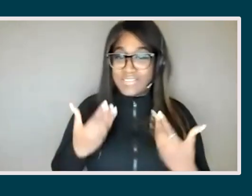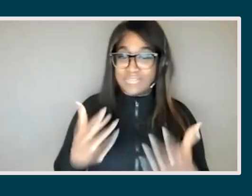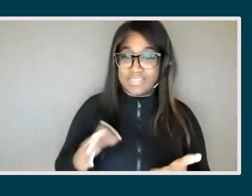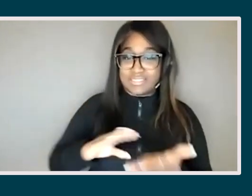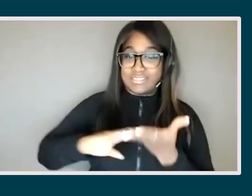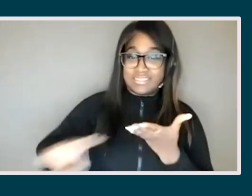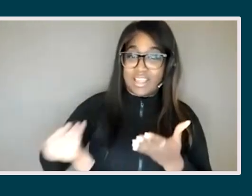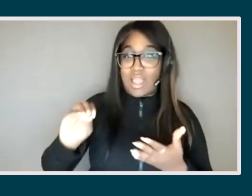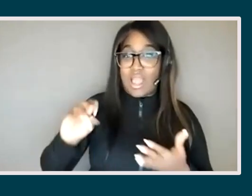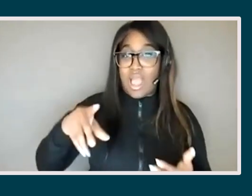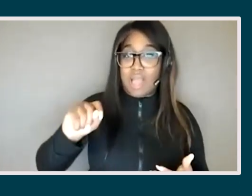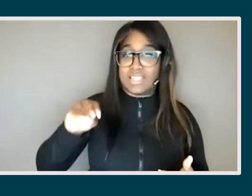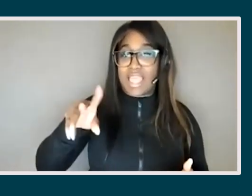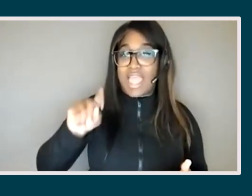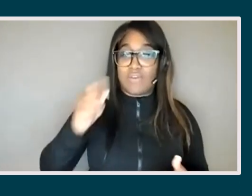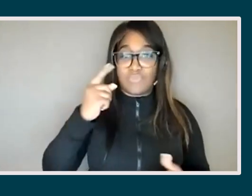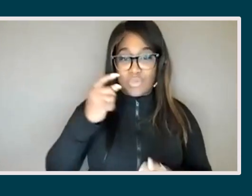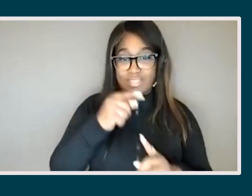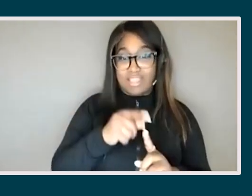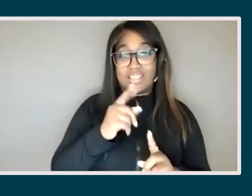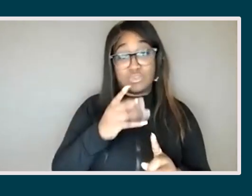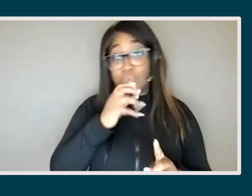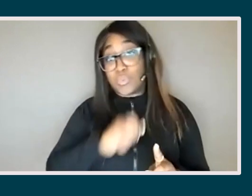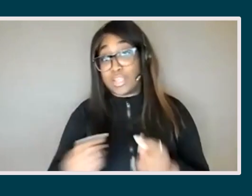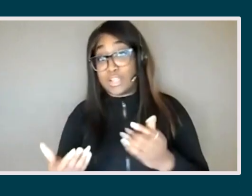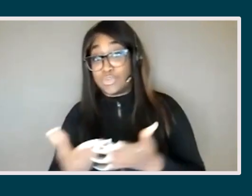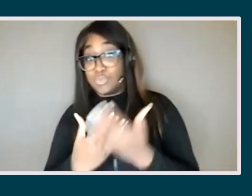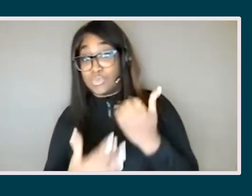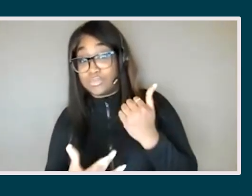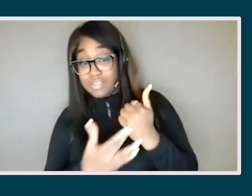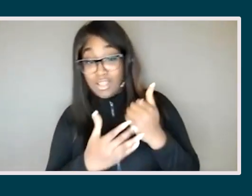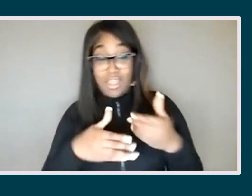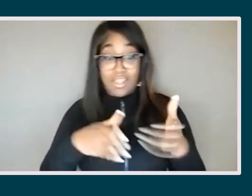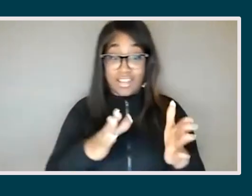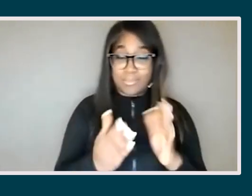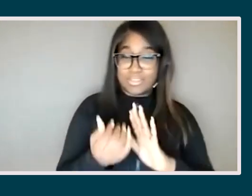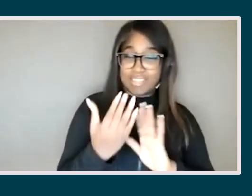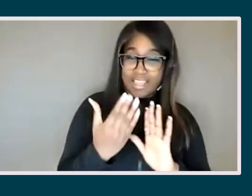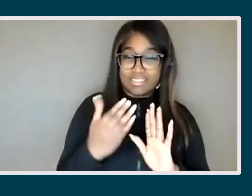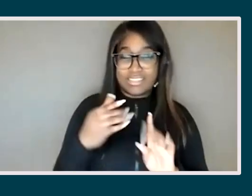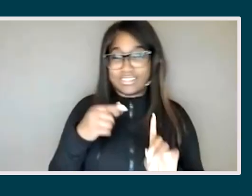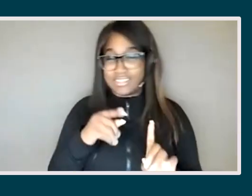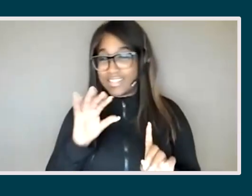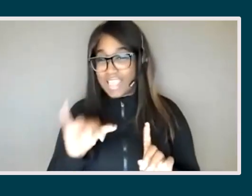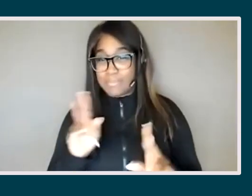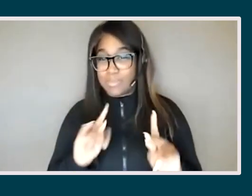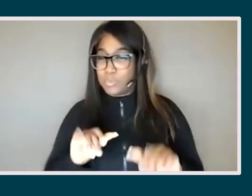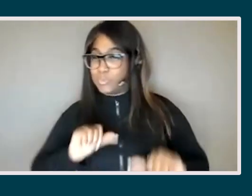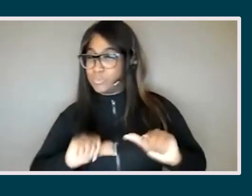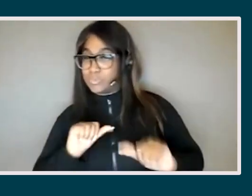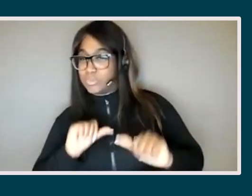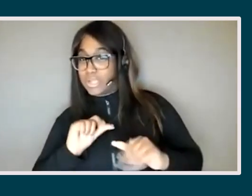So that's both an old and a new tactic. It's technology enabled. And I think people are weary of that.